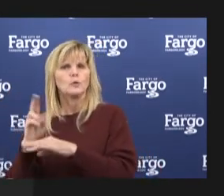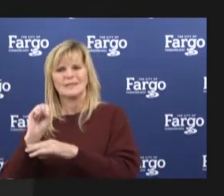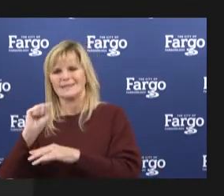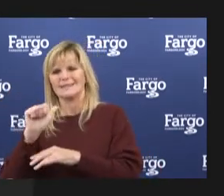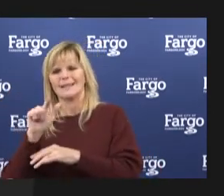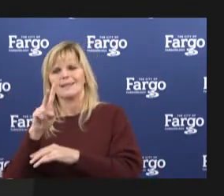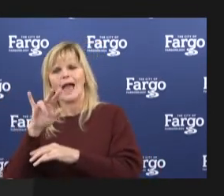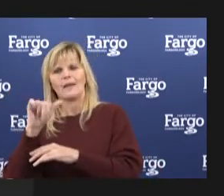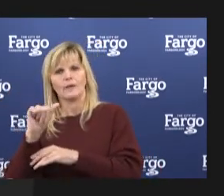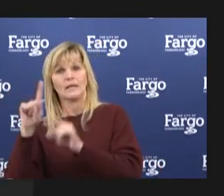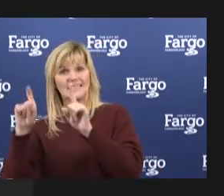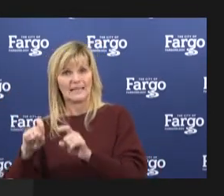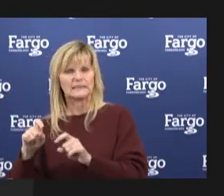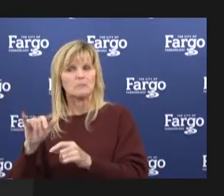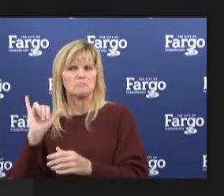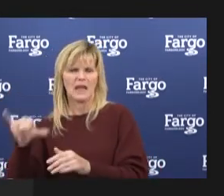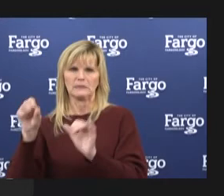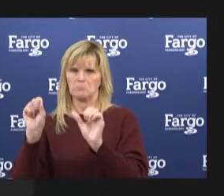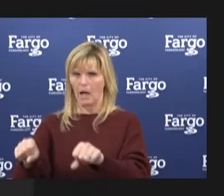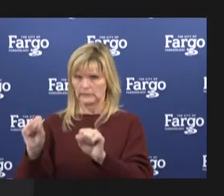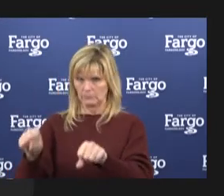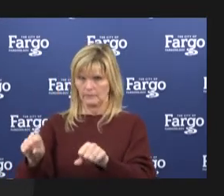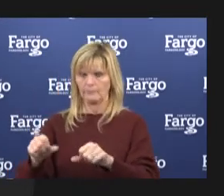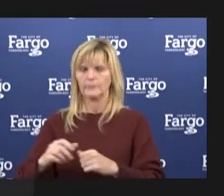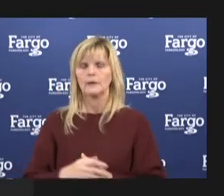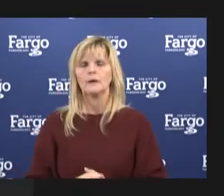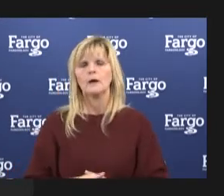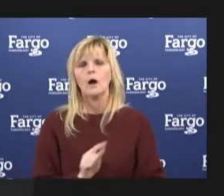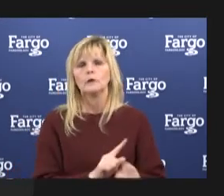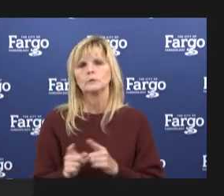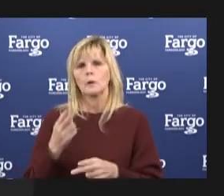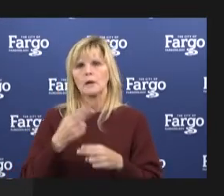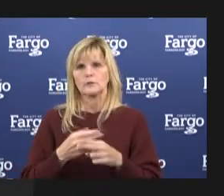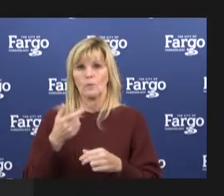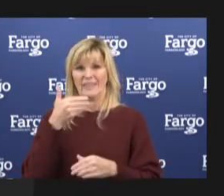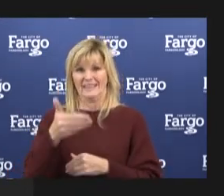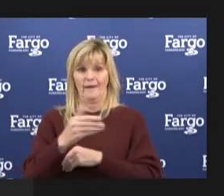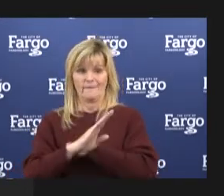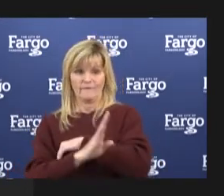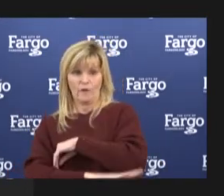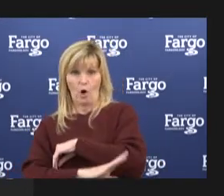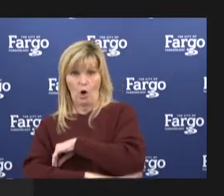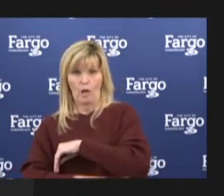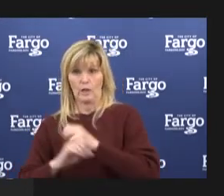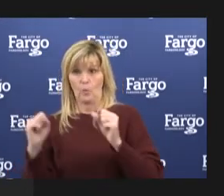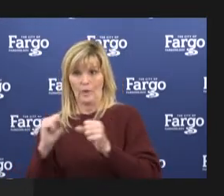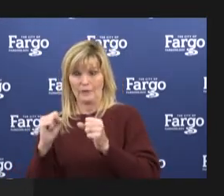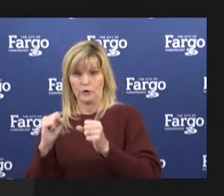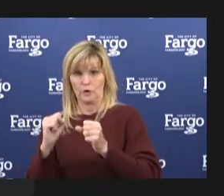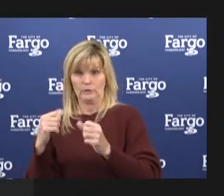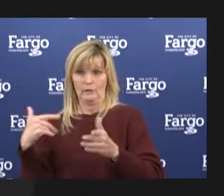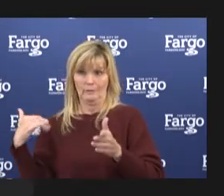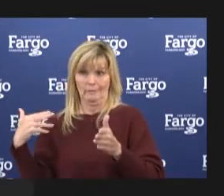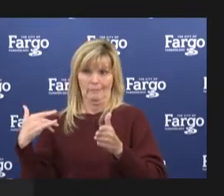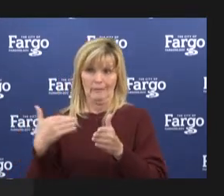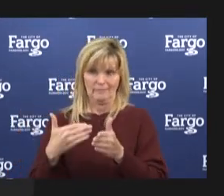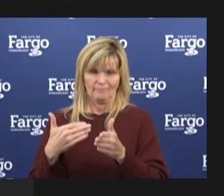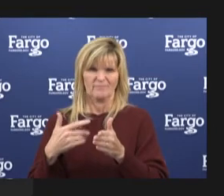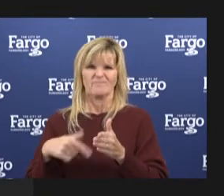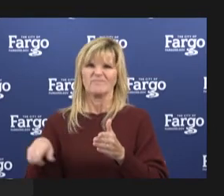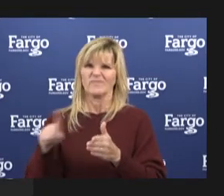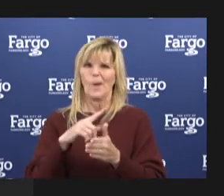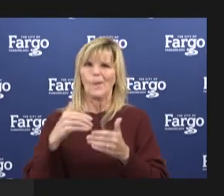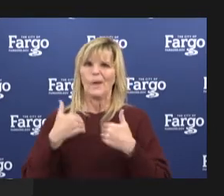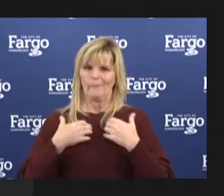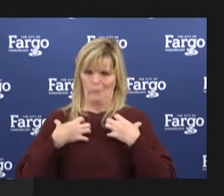testing as an example. Also want to mention that with the upcoming fall and winter season, we are also developing respiratory pathways